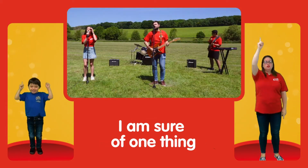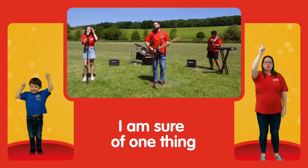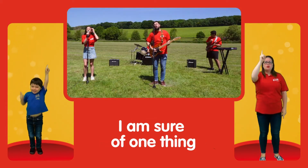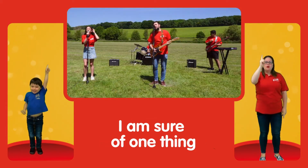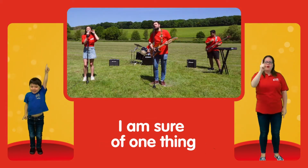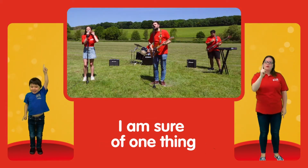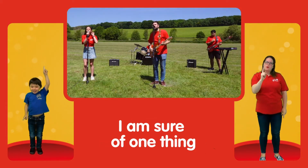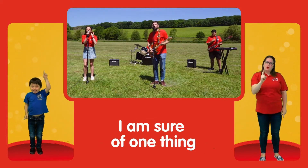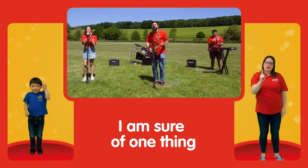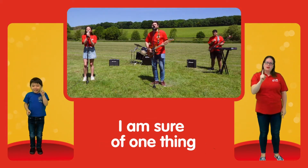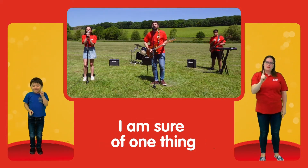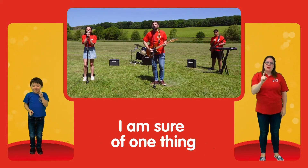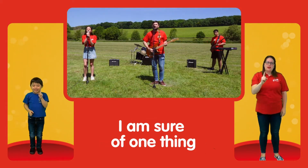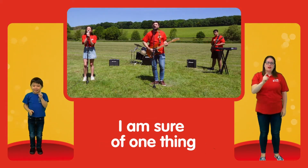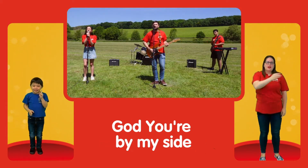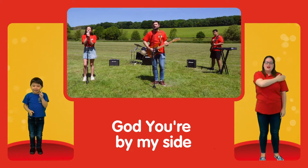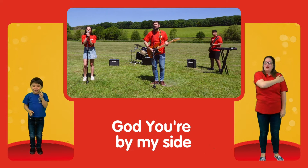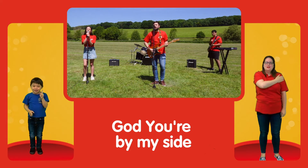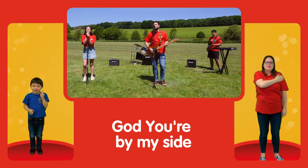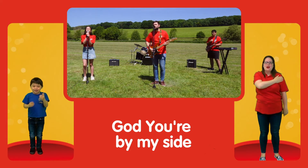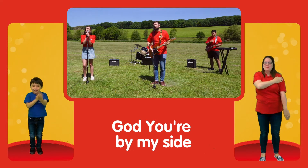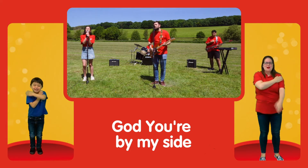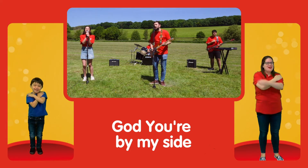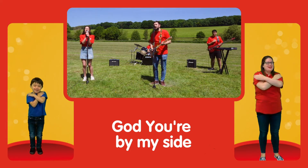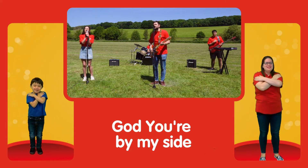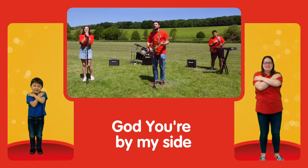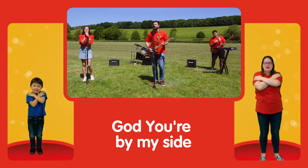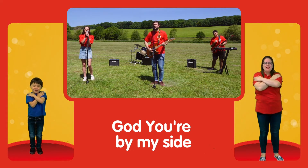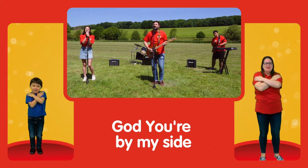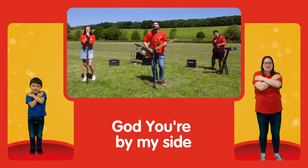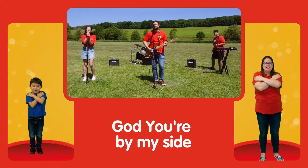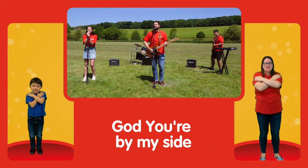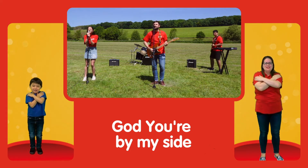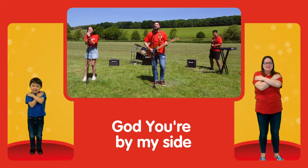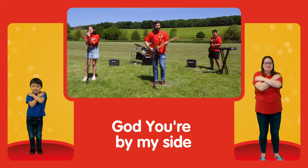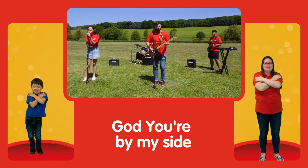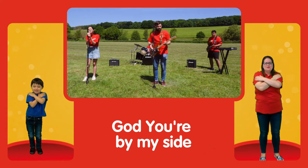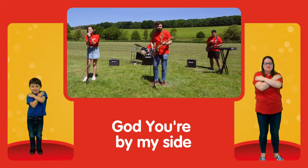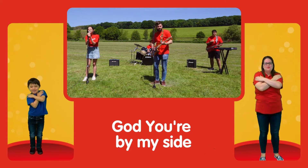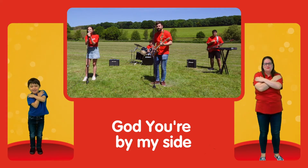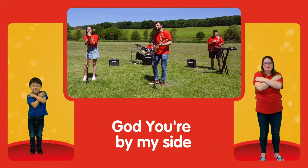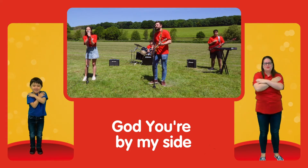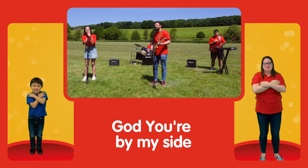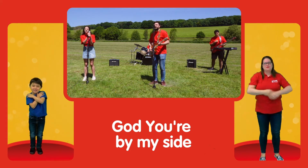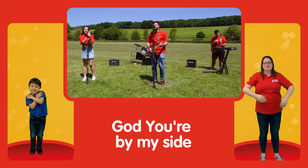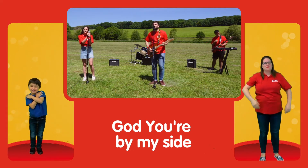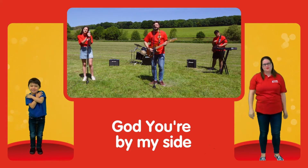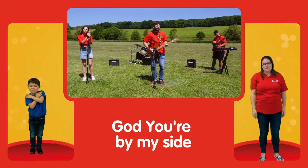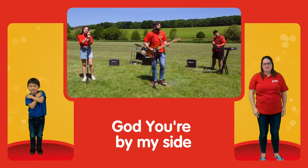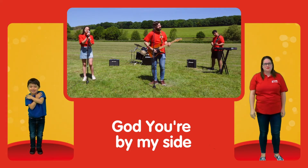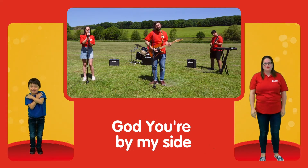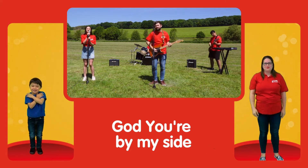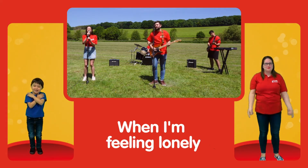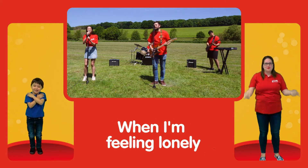I am sure of one thing, got you by my side, yeah.